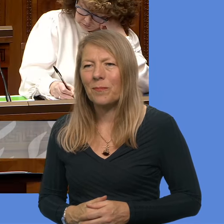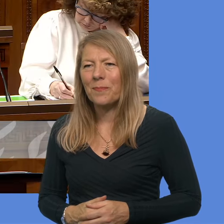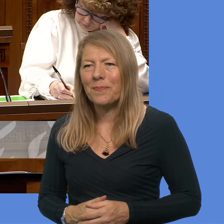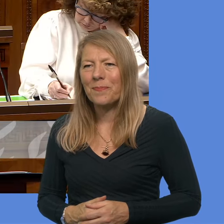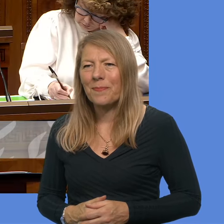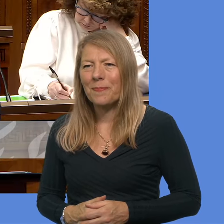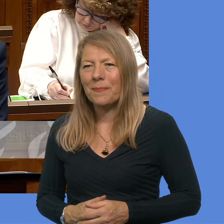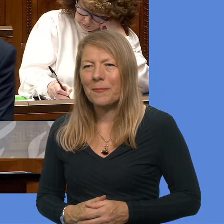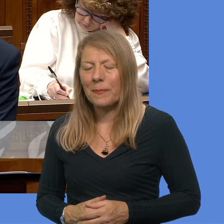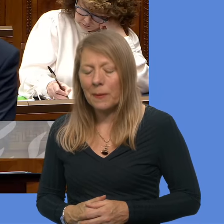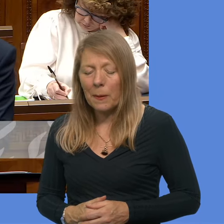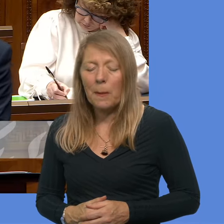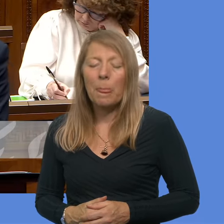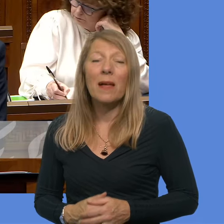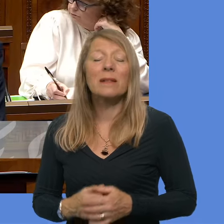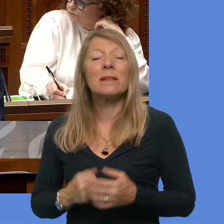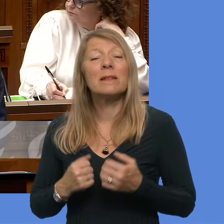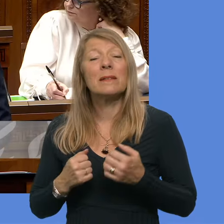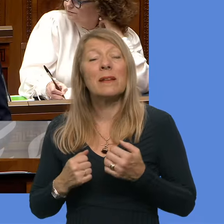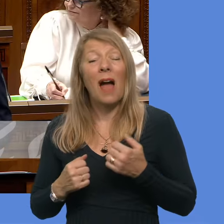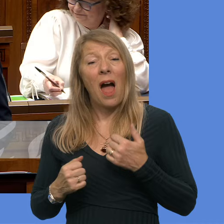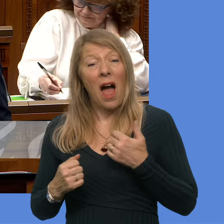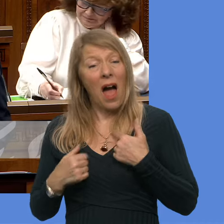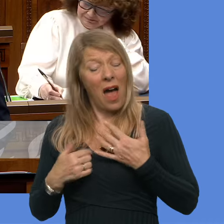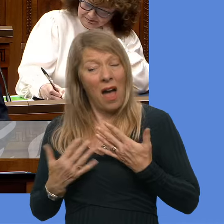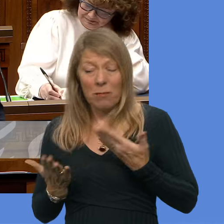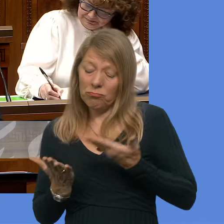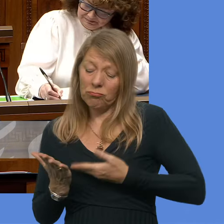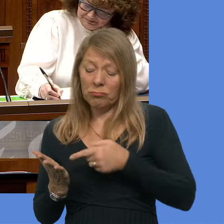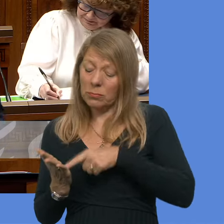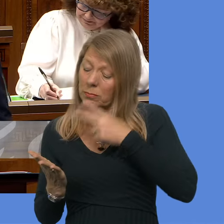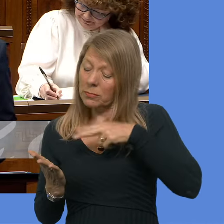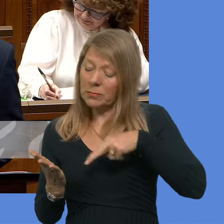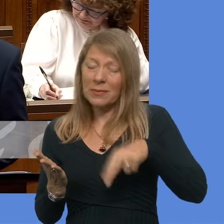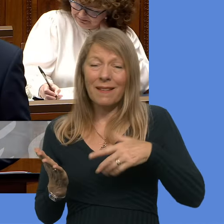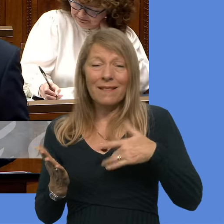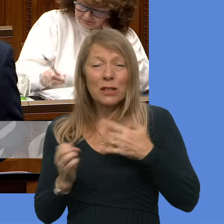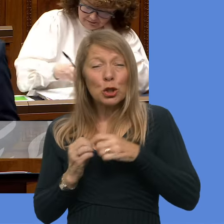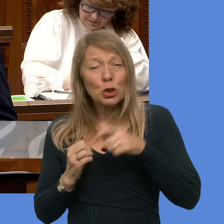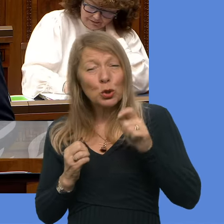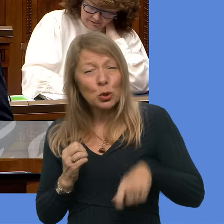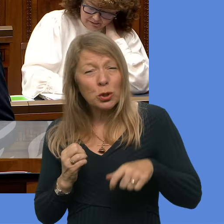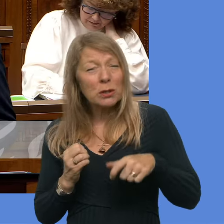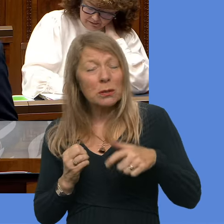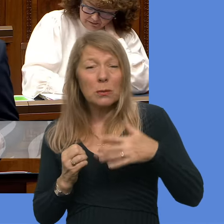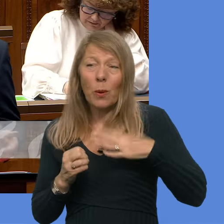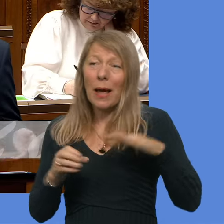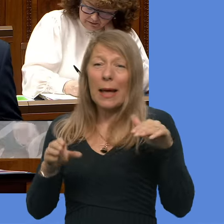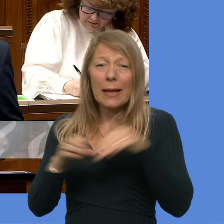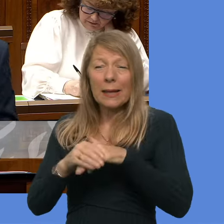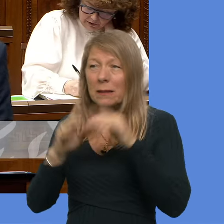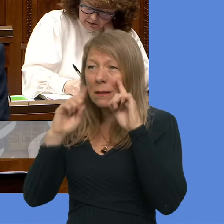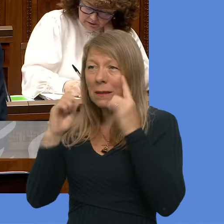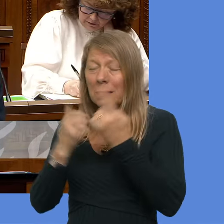My assessment is that students already take on a significant level of debt in order to access higher education, and that adding to this debt is not the right approach. I